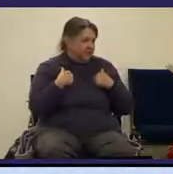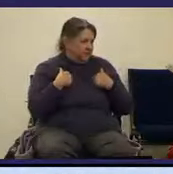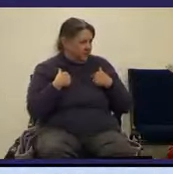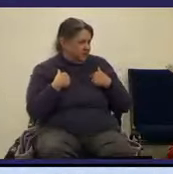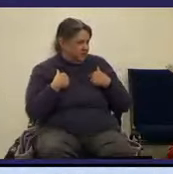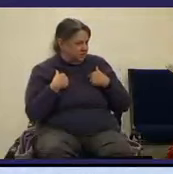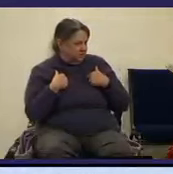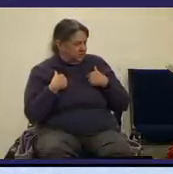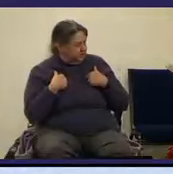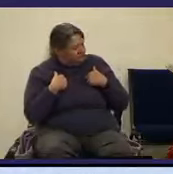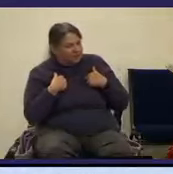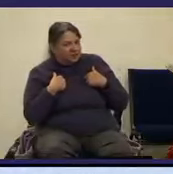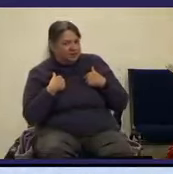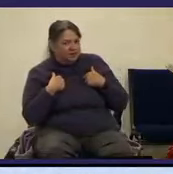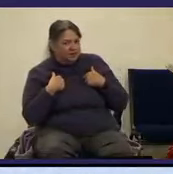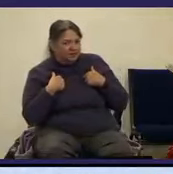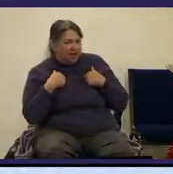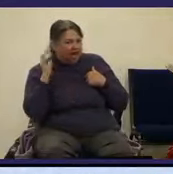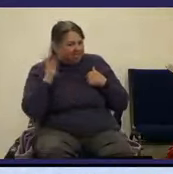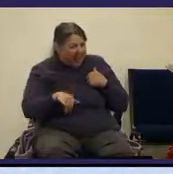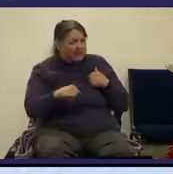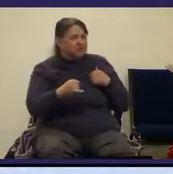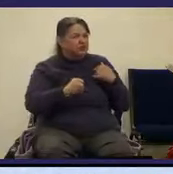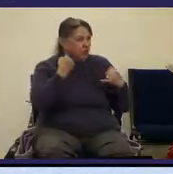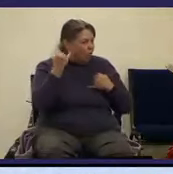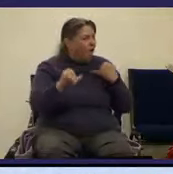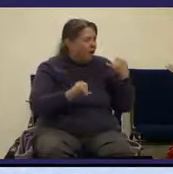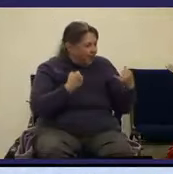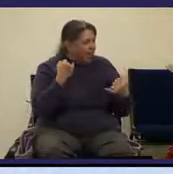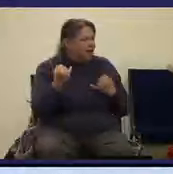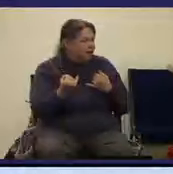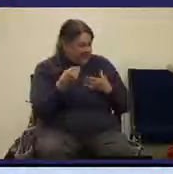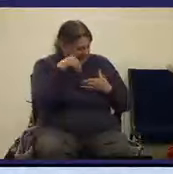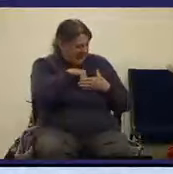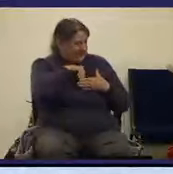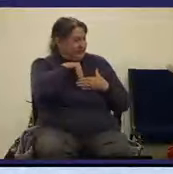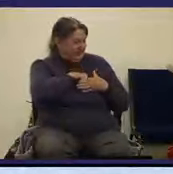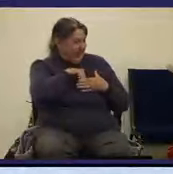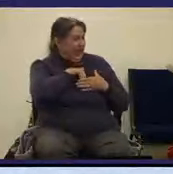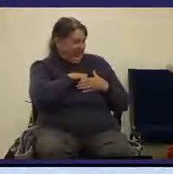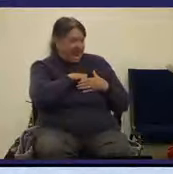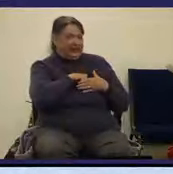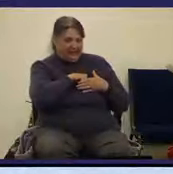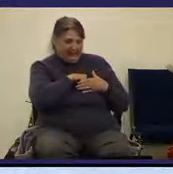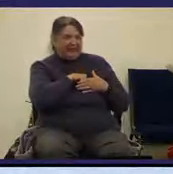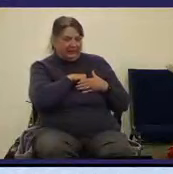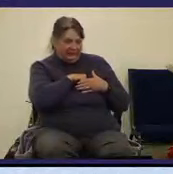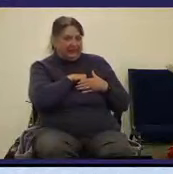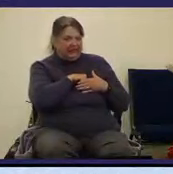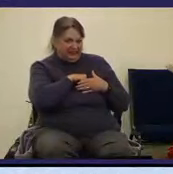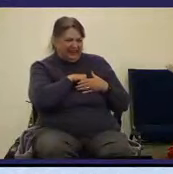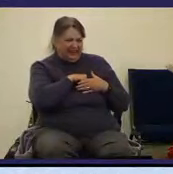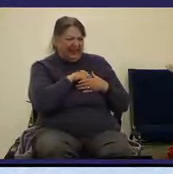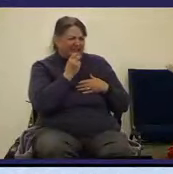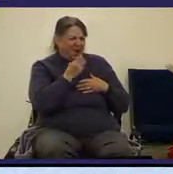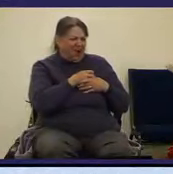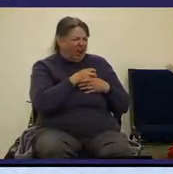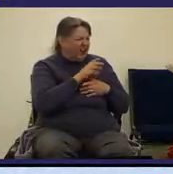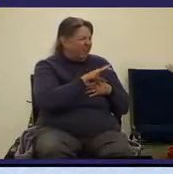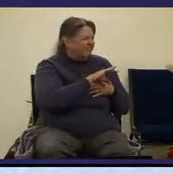who we are. And that's where joy comes from. It's inside. Sometimes, that's why I say it's harder to find it than